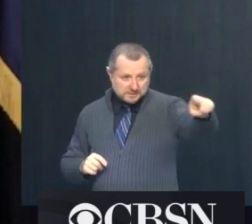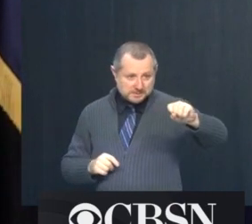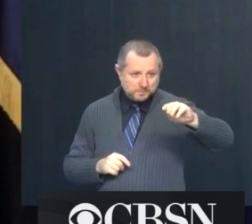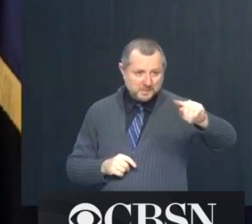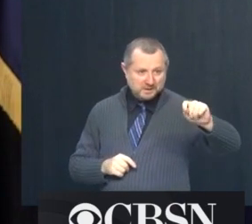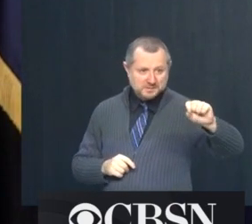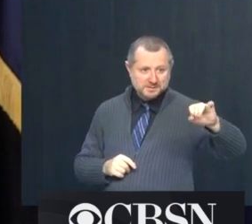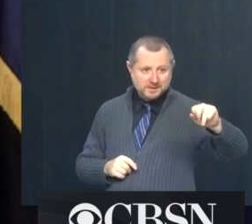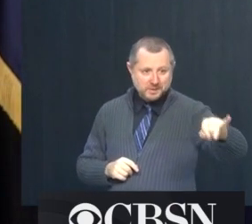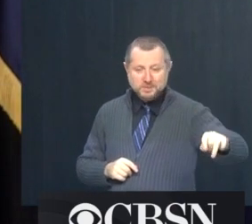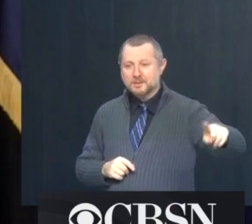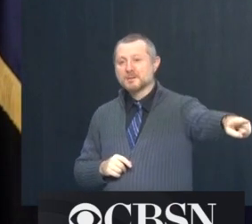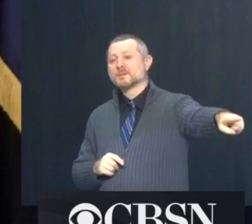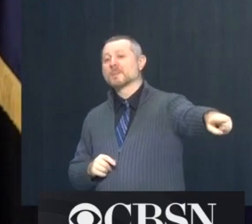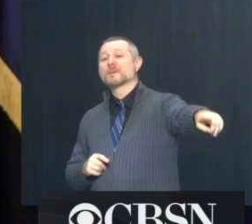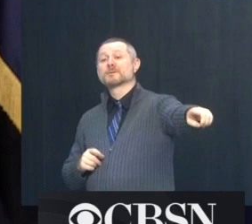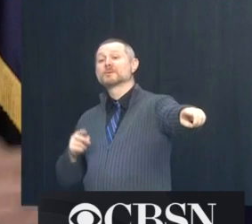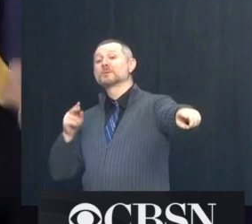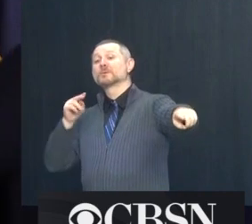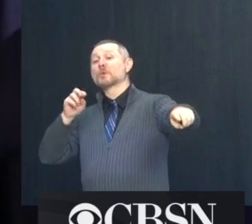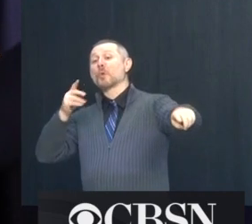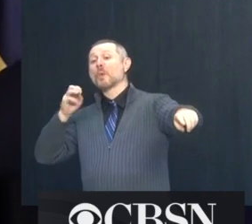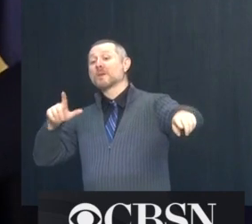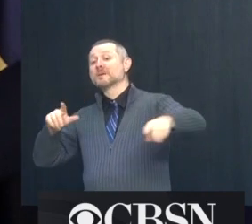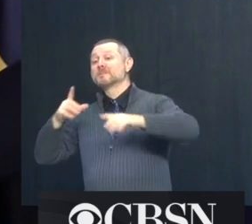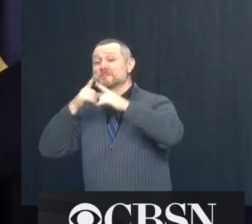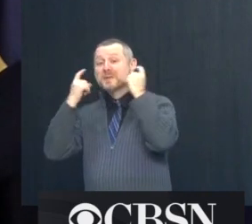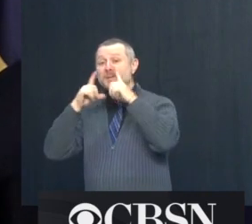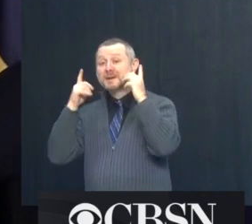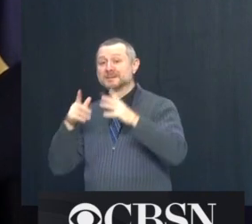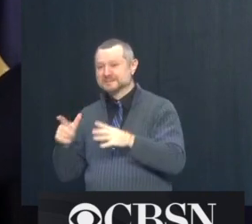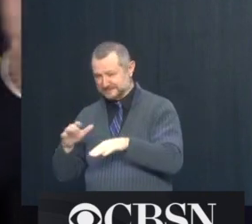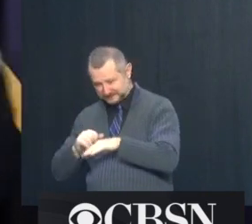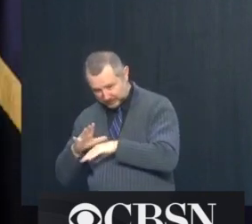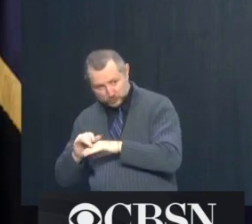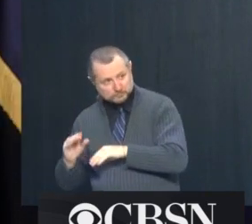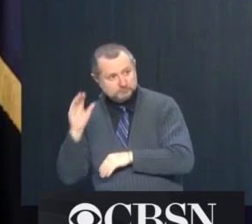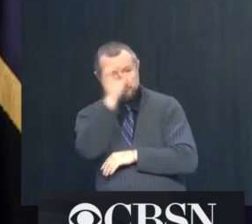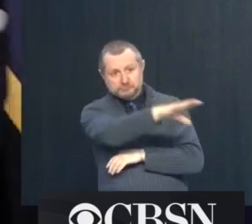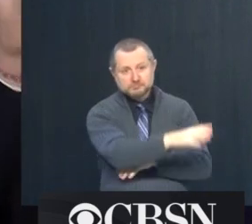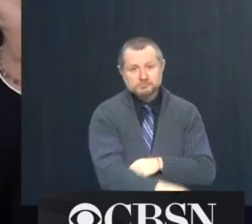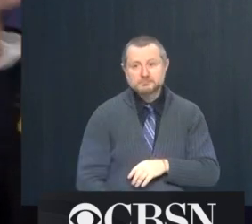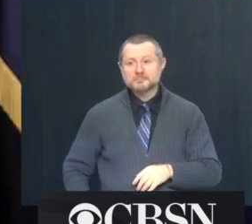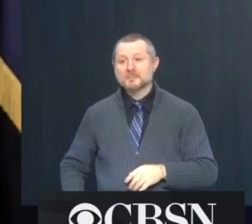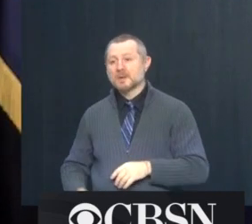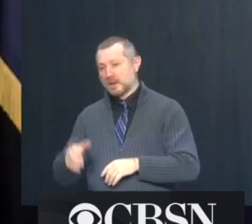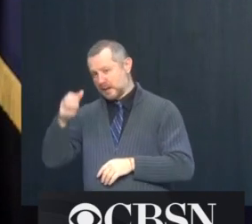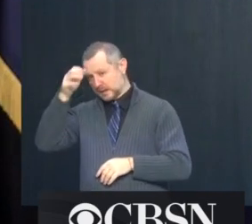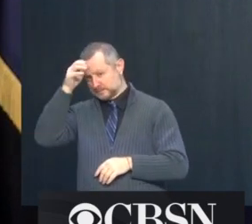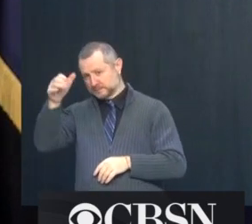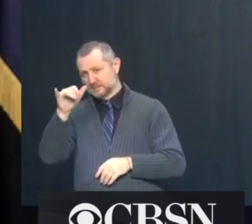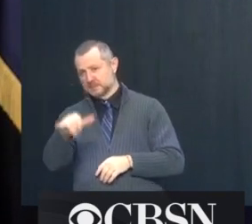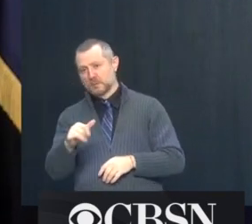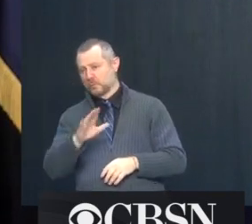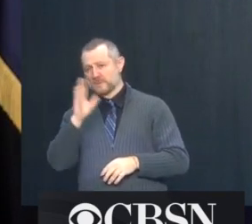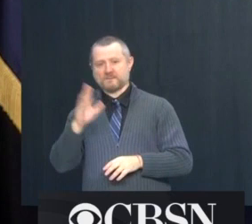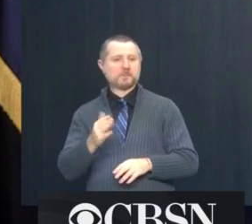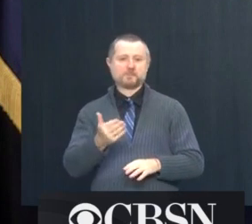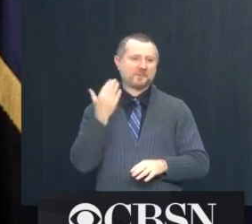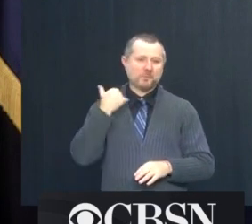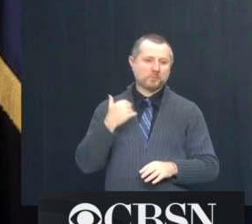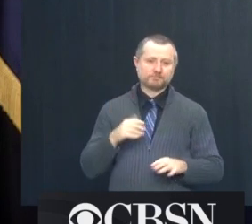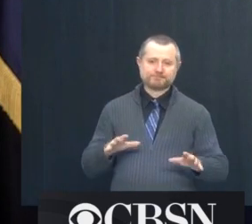send PPE masks to Mount Sinai. That's statewide surge and flex, which was